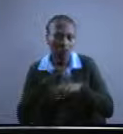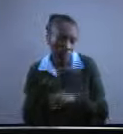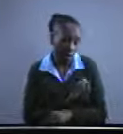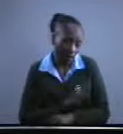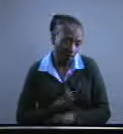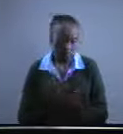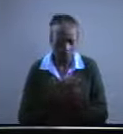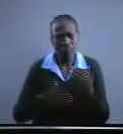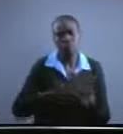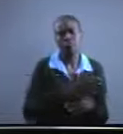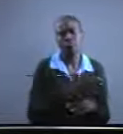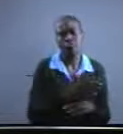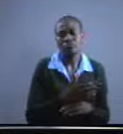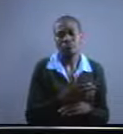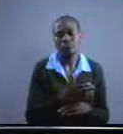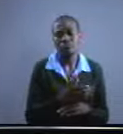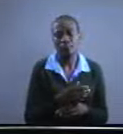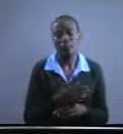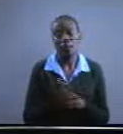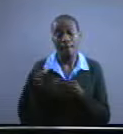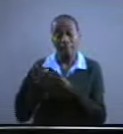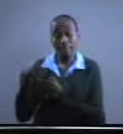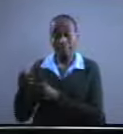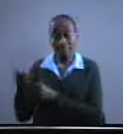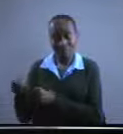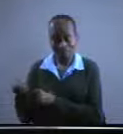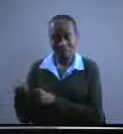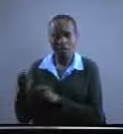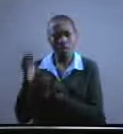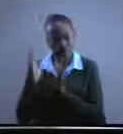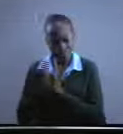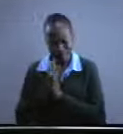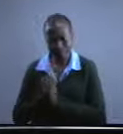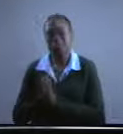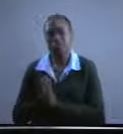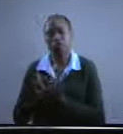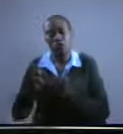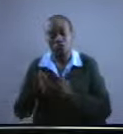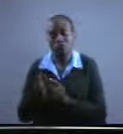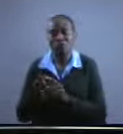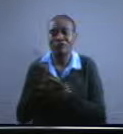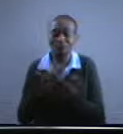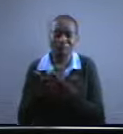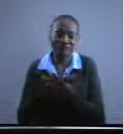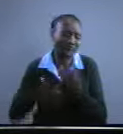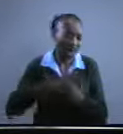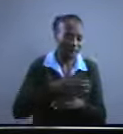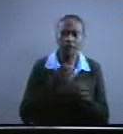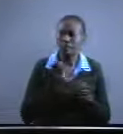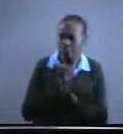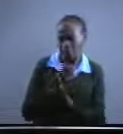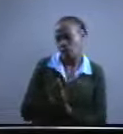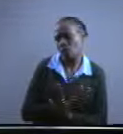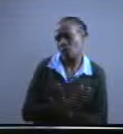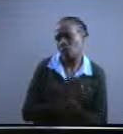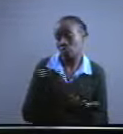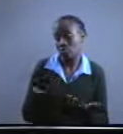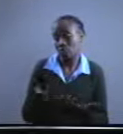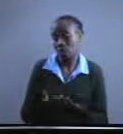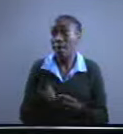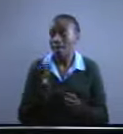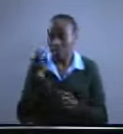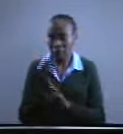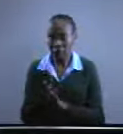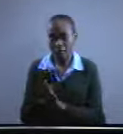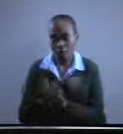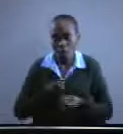nature. Honourable Kalyan has requested an opportunity to do so. Before granting her that